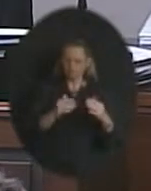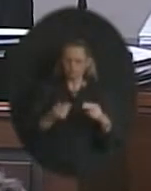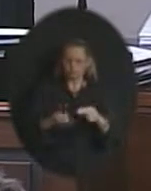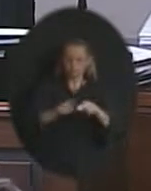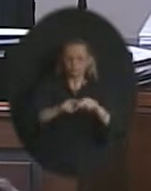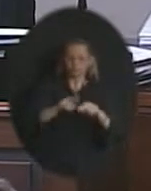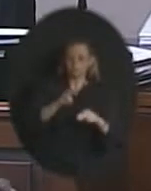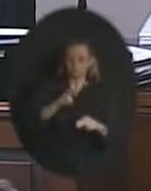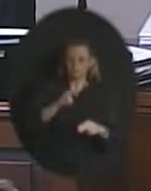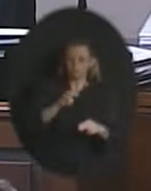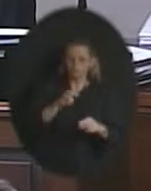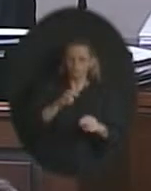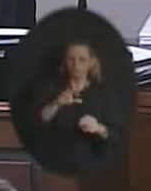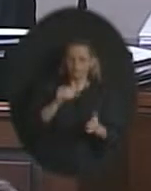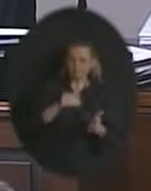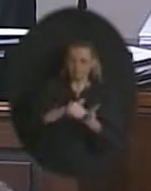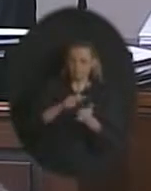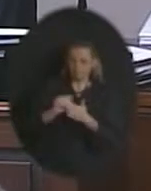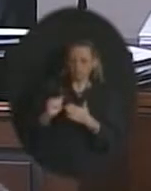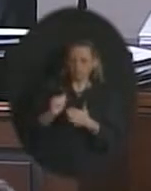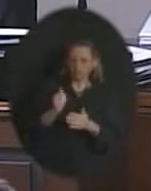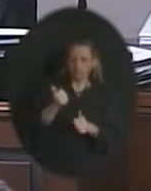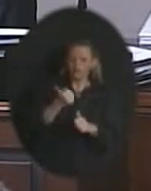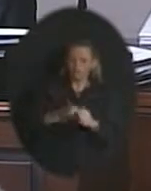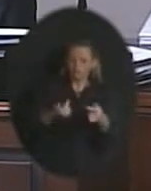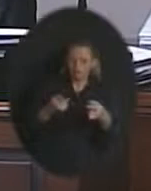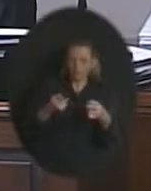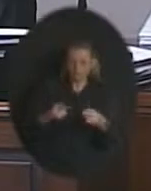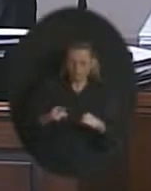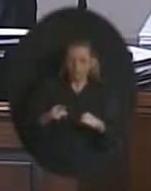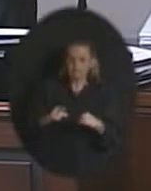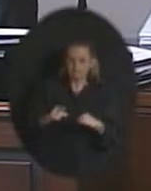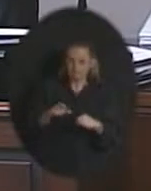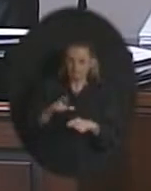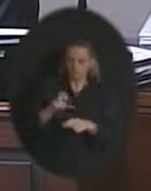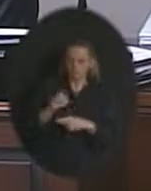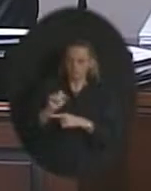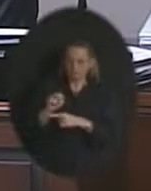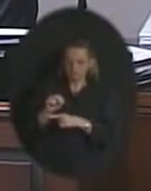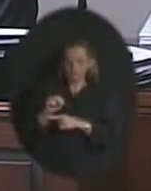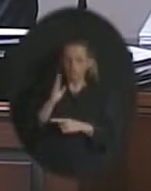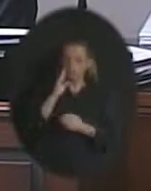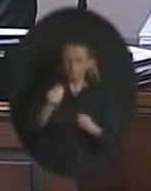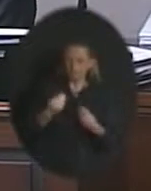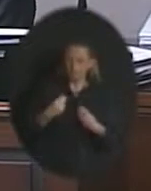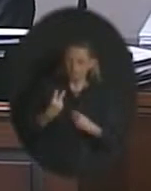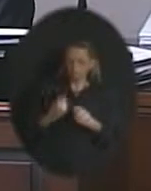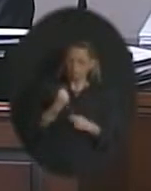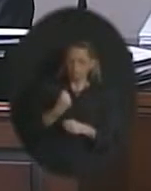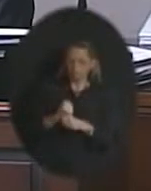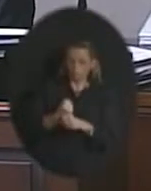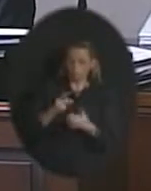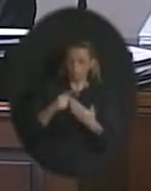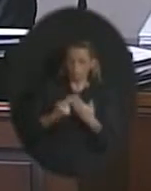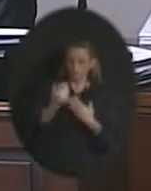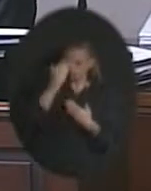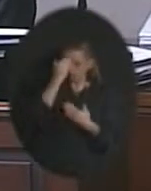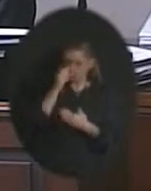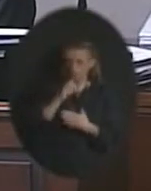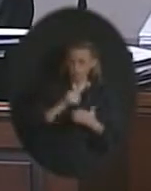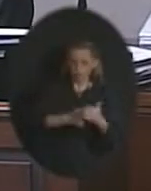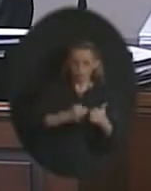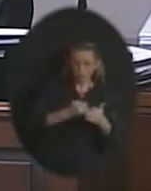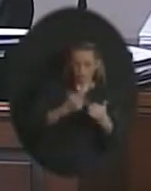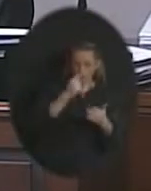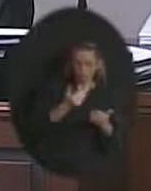accident retention. And this actually gives us a two-year program, knowing the rate for the renewal as well as the rate